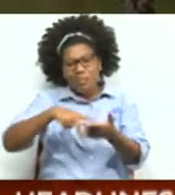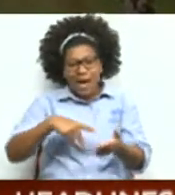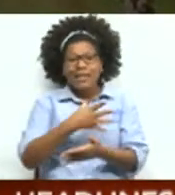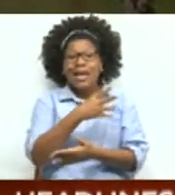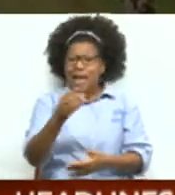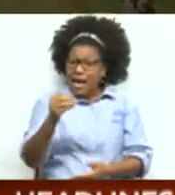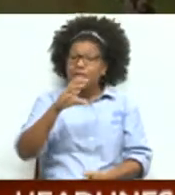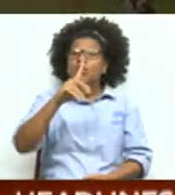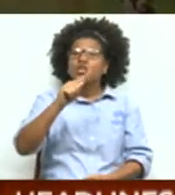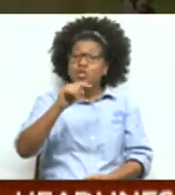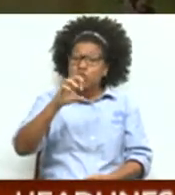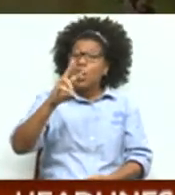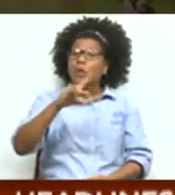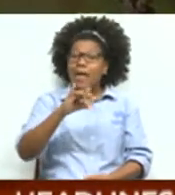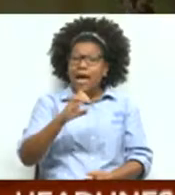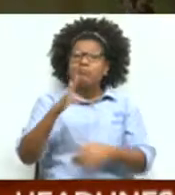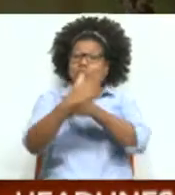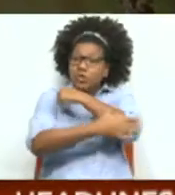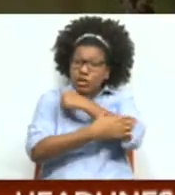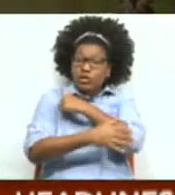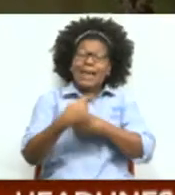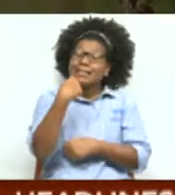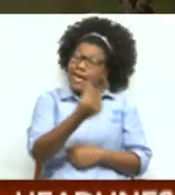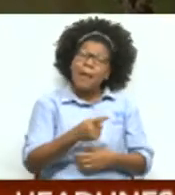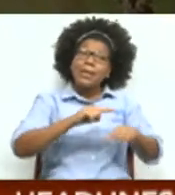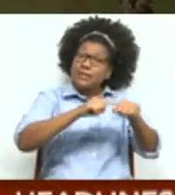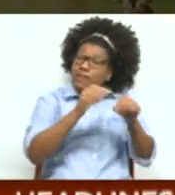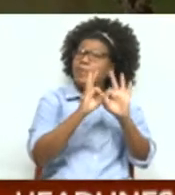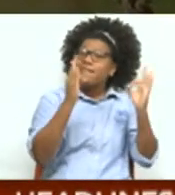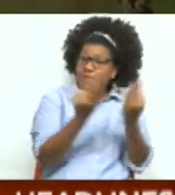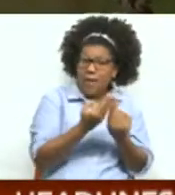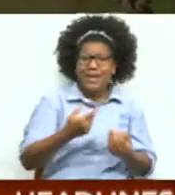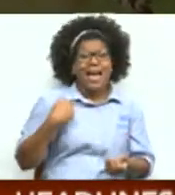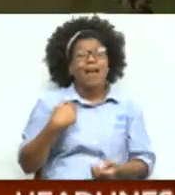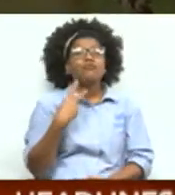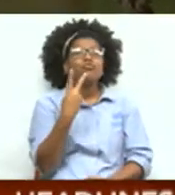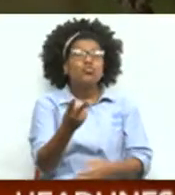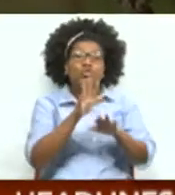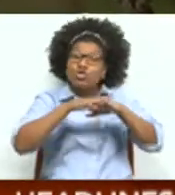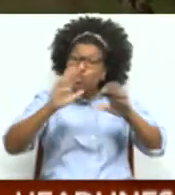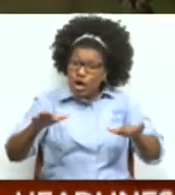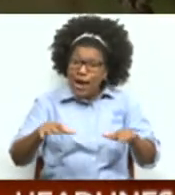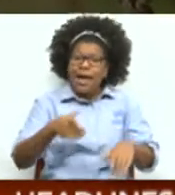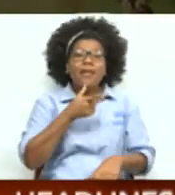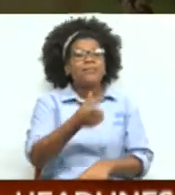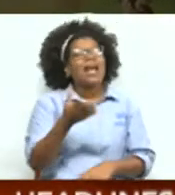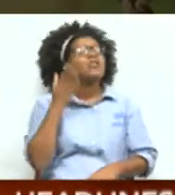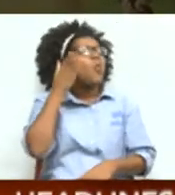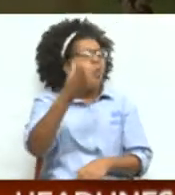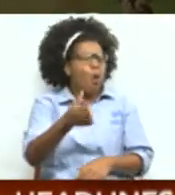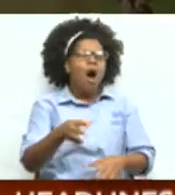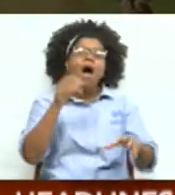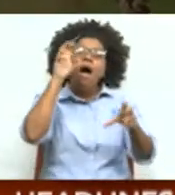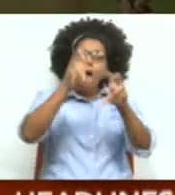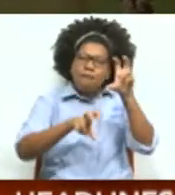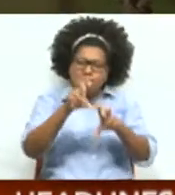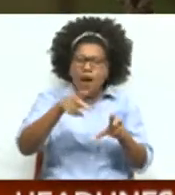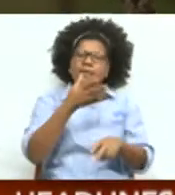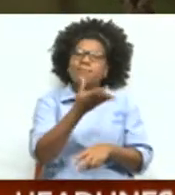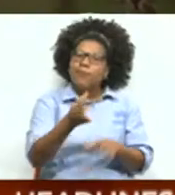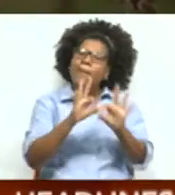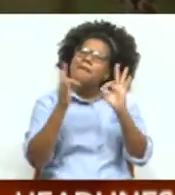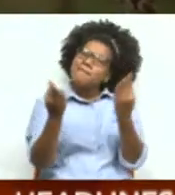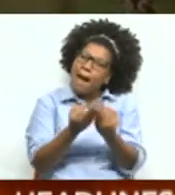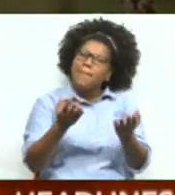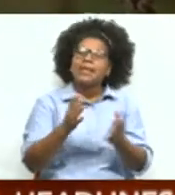told him I was starting a family. I had two little kids, and that's where my funds were going, to a mortgage. Since then, I've